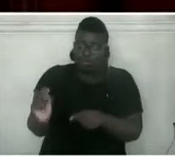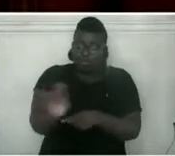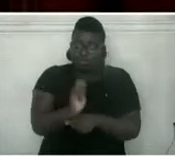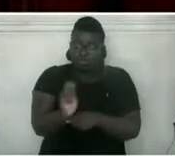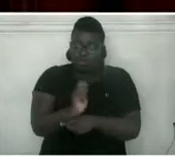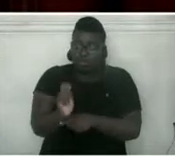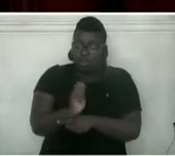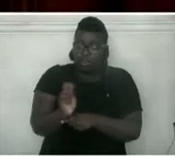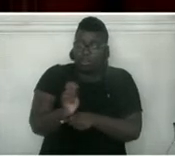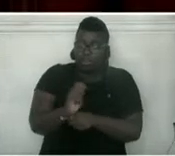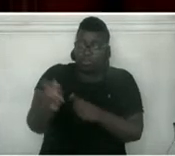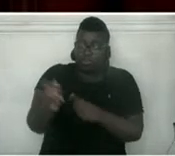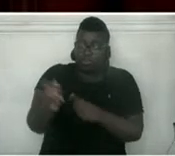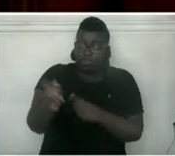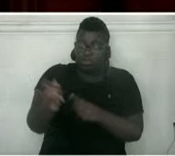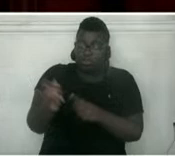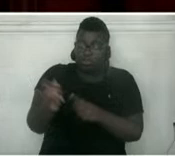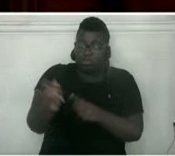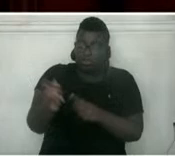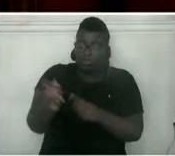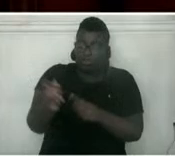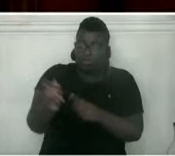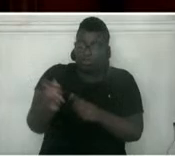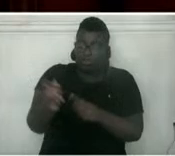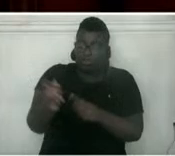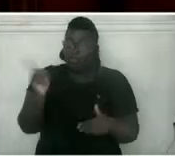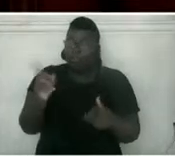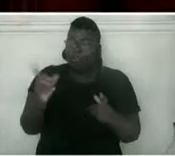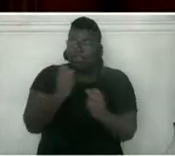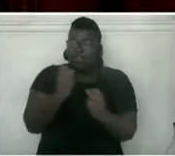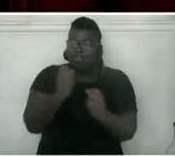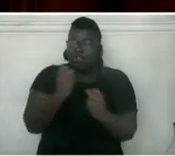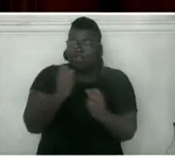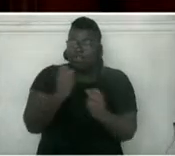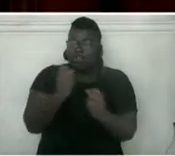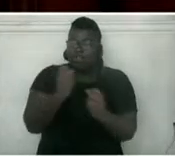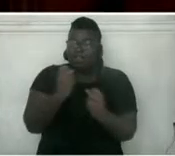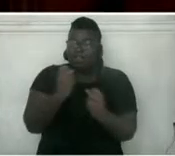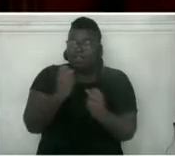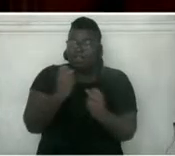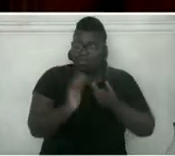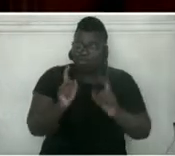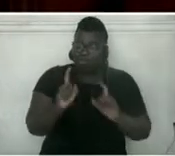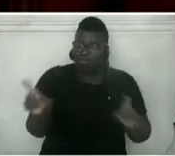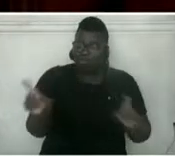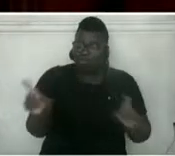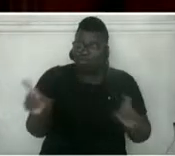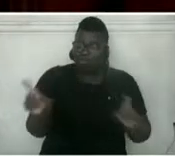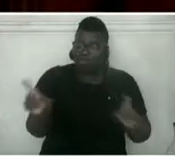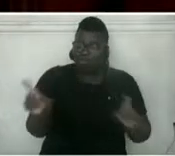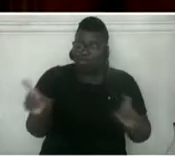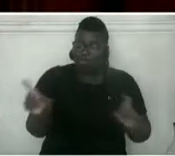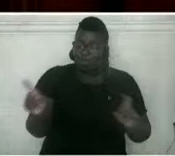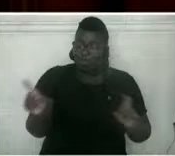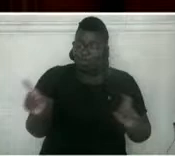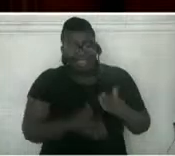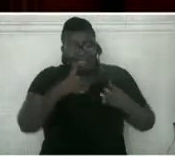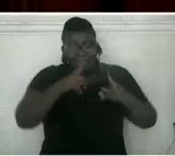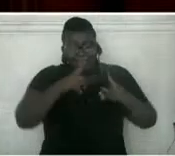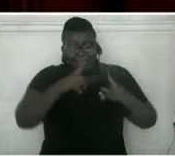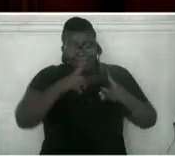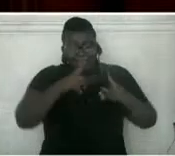the management and the running of taxi association, and end gender-based violence in the